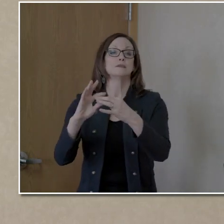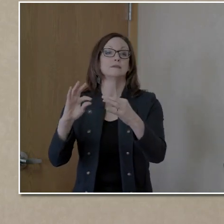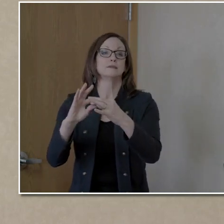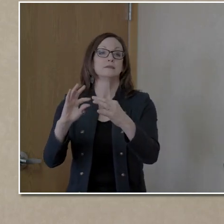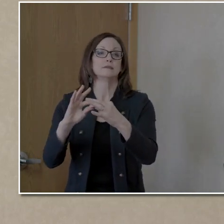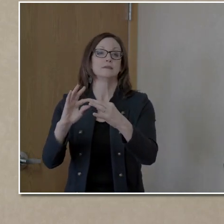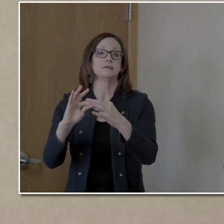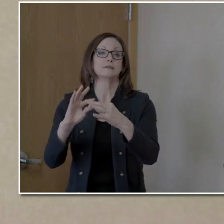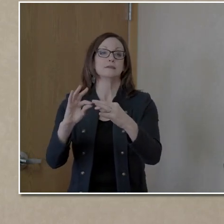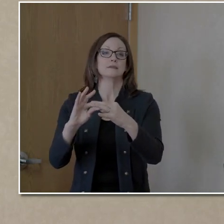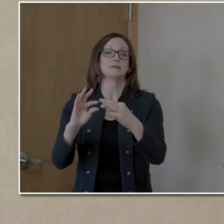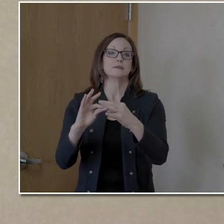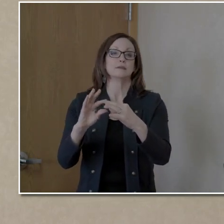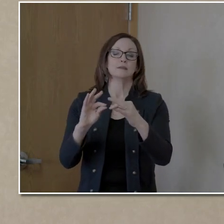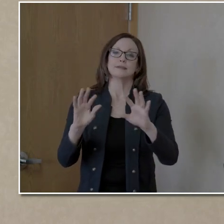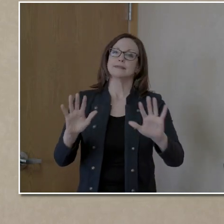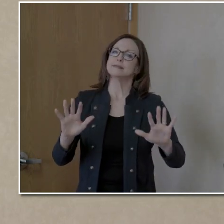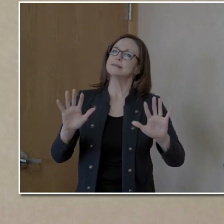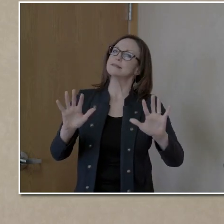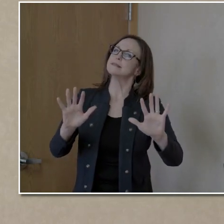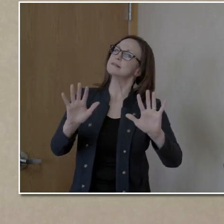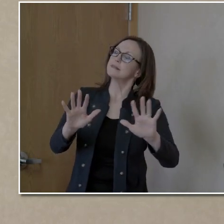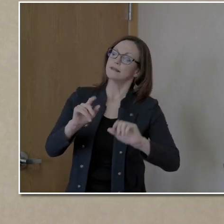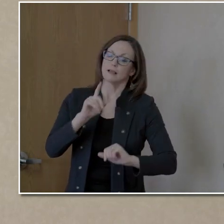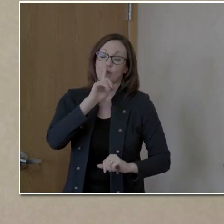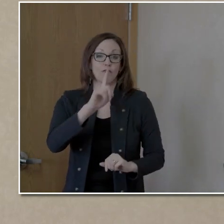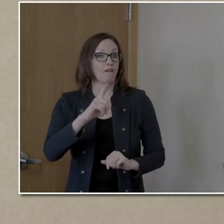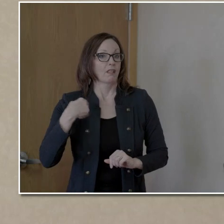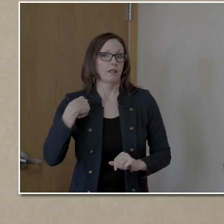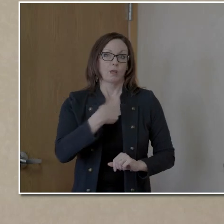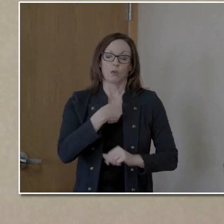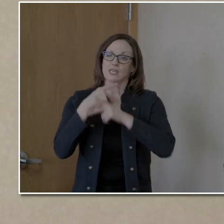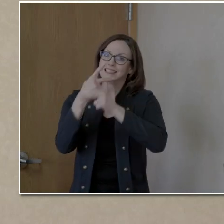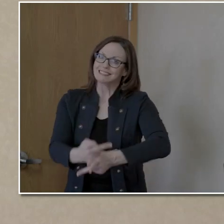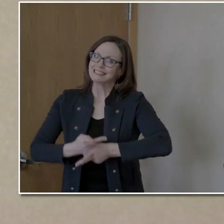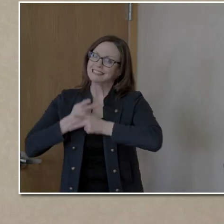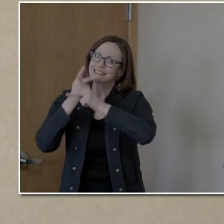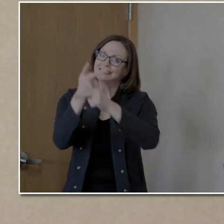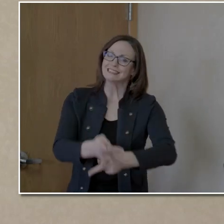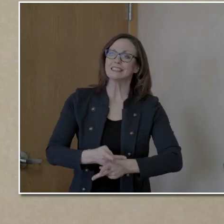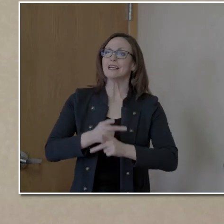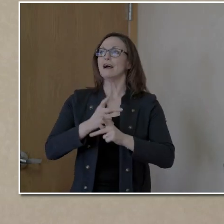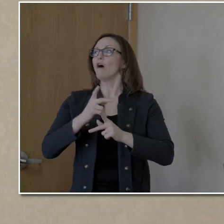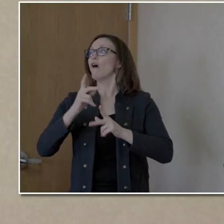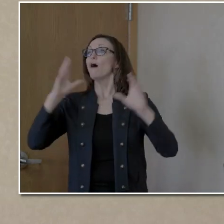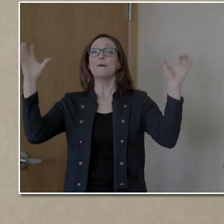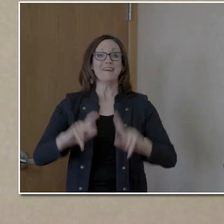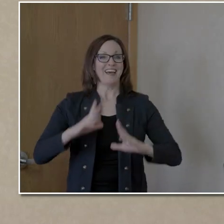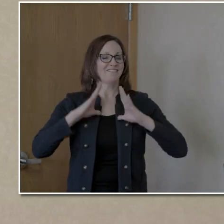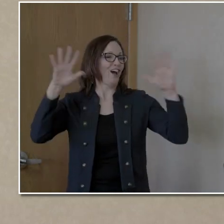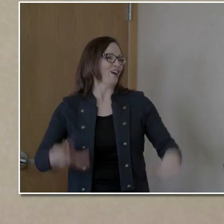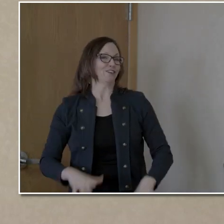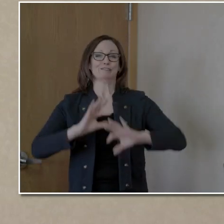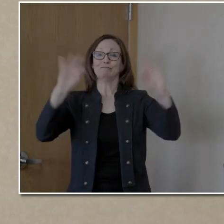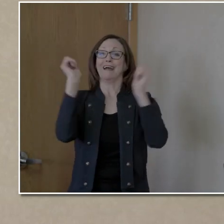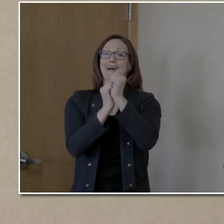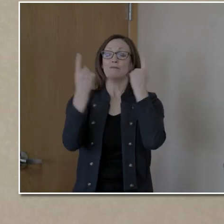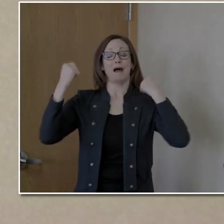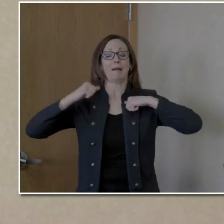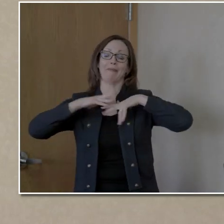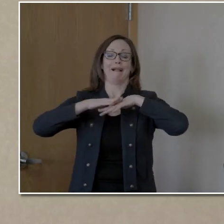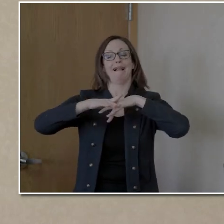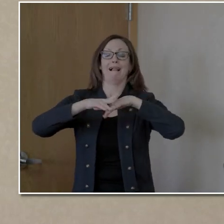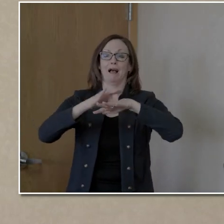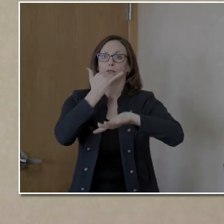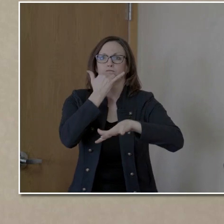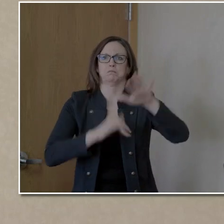it wasn't the first peak that killed the most people. It was the second peak of resurgence in the fall. And so a couple